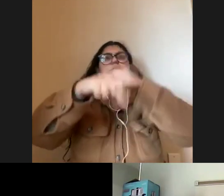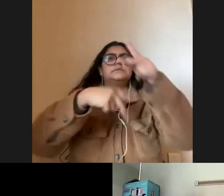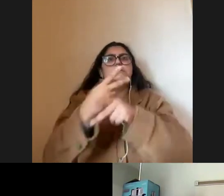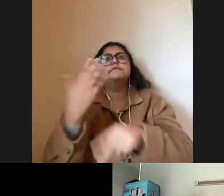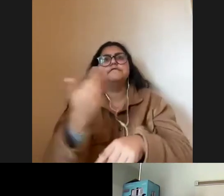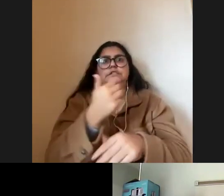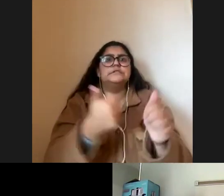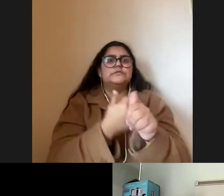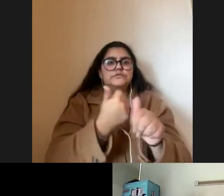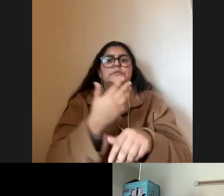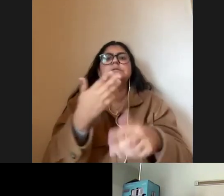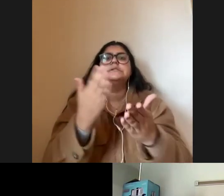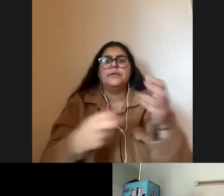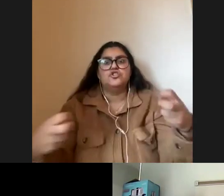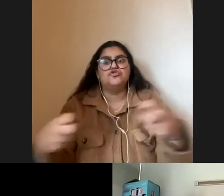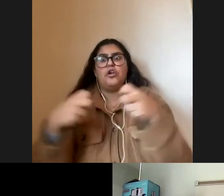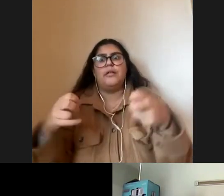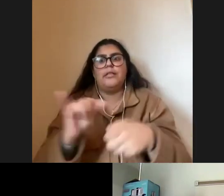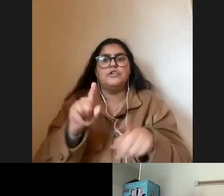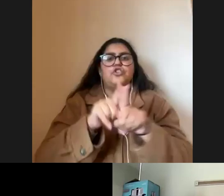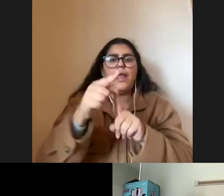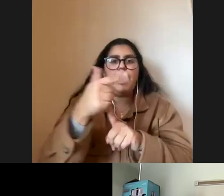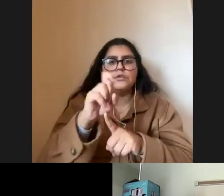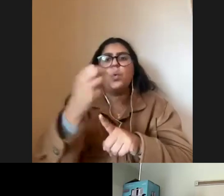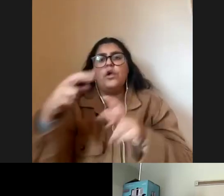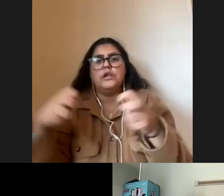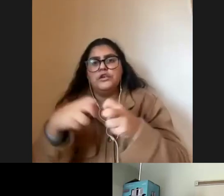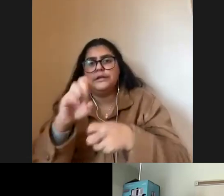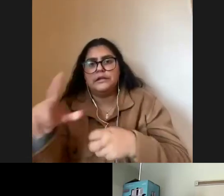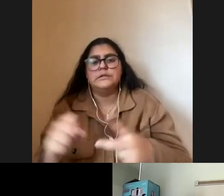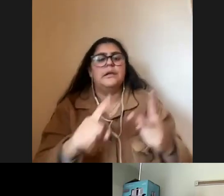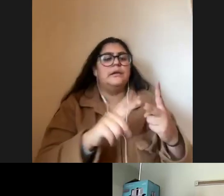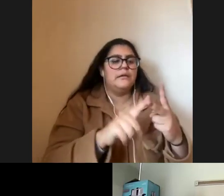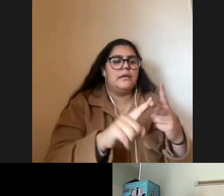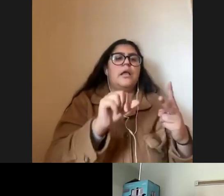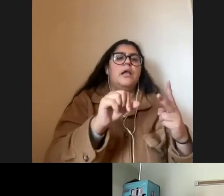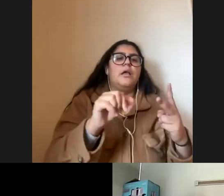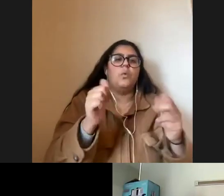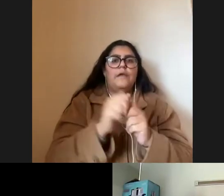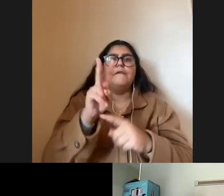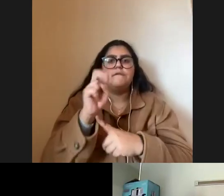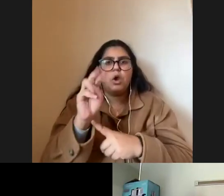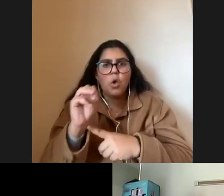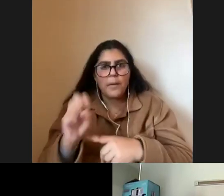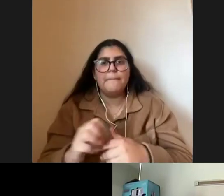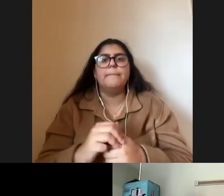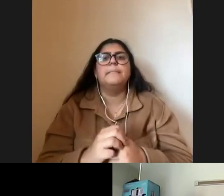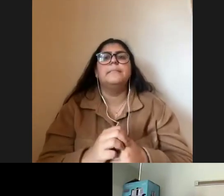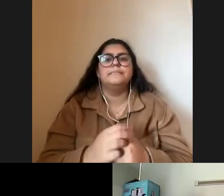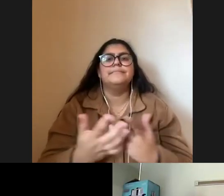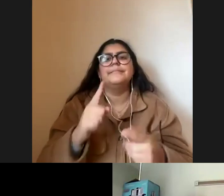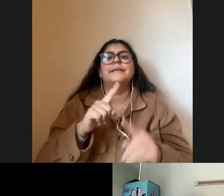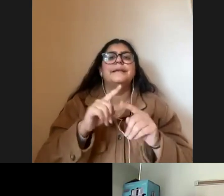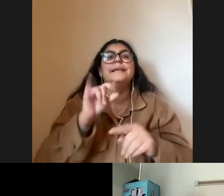ones that shock you, like stargazers, electric eels, and the ones that envenomate you. I guess if you like were eating a puffer fish, that